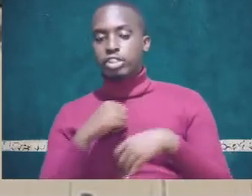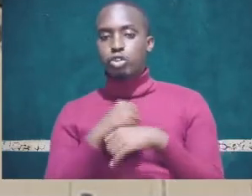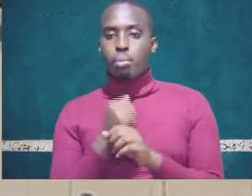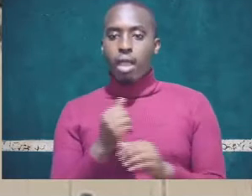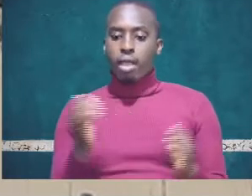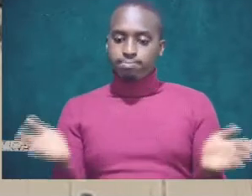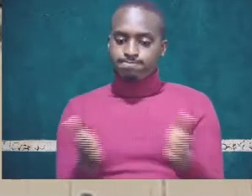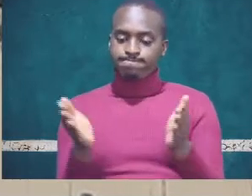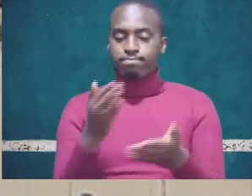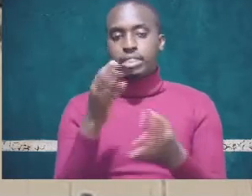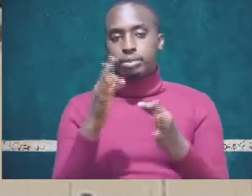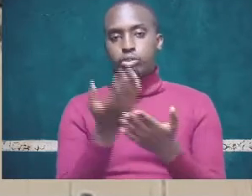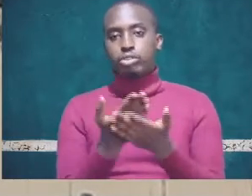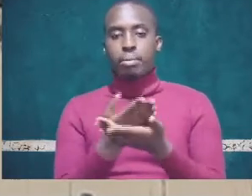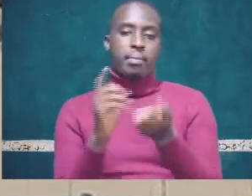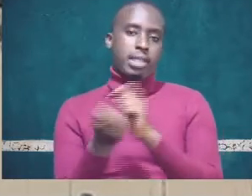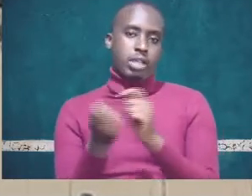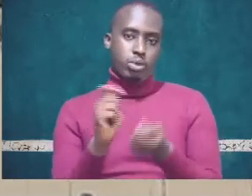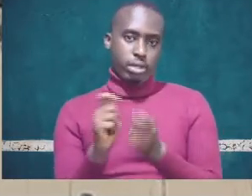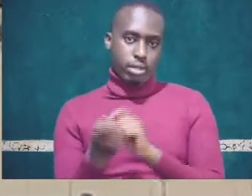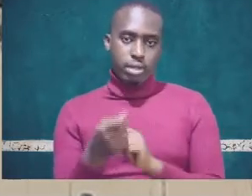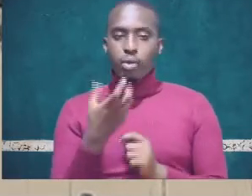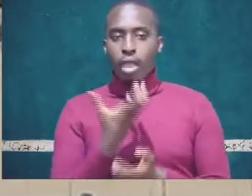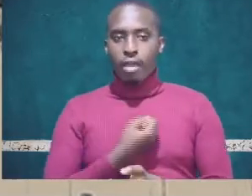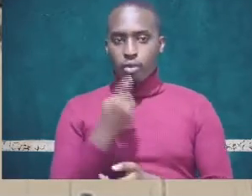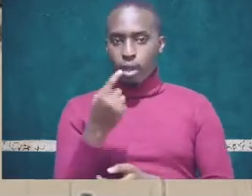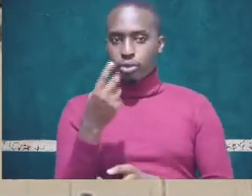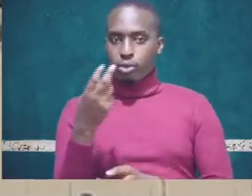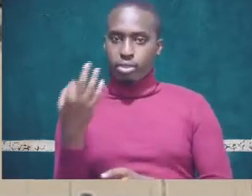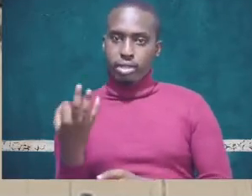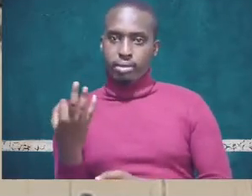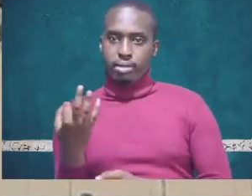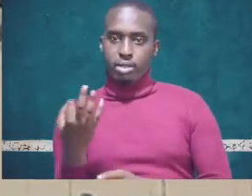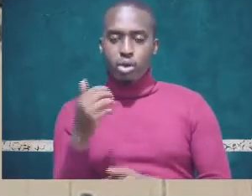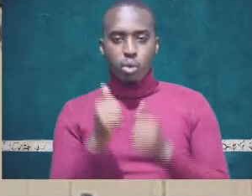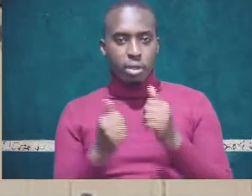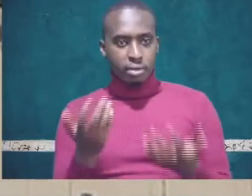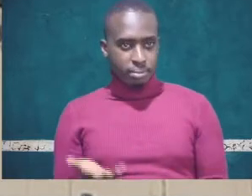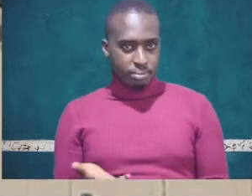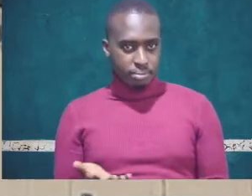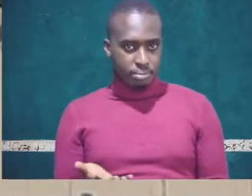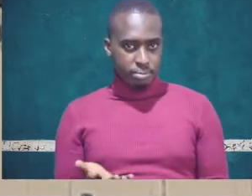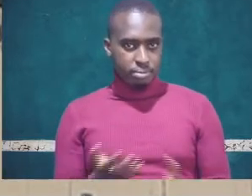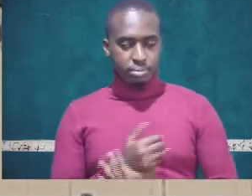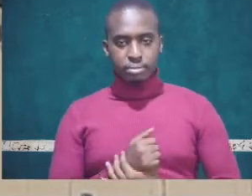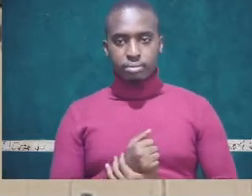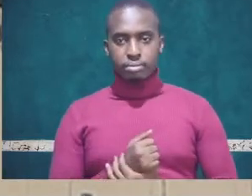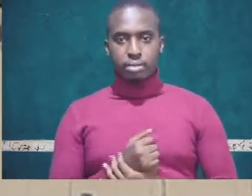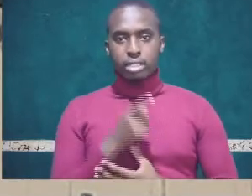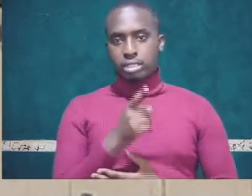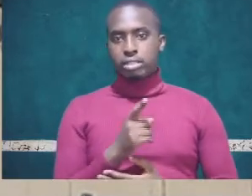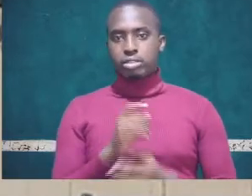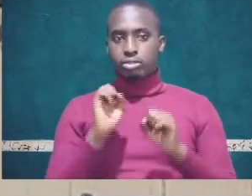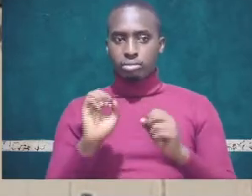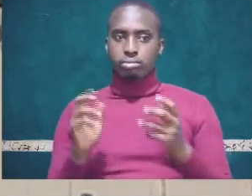demand. That's why quantity demanded is changing. We have 1, 2, 3, of which now this may